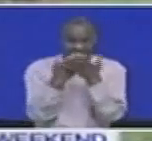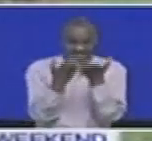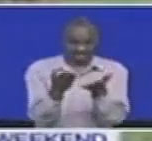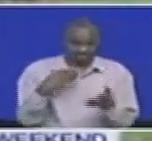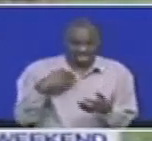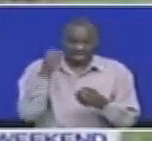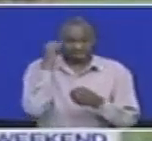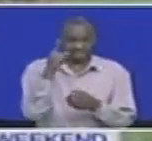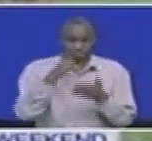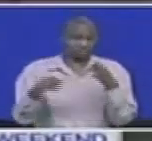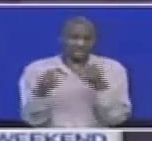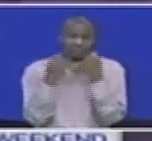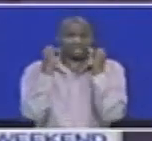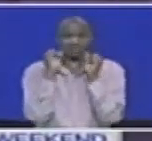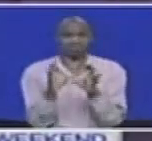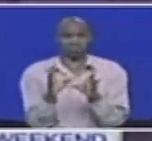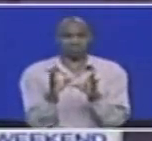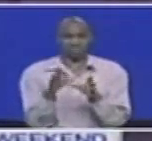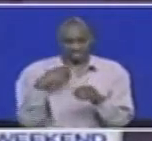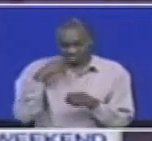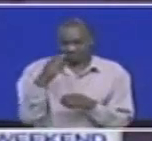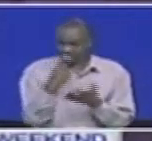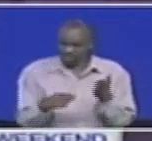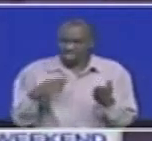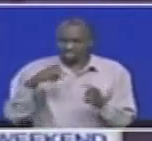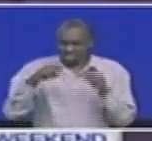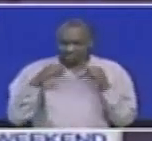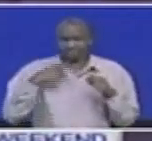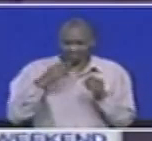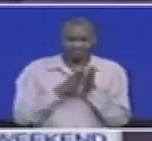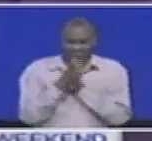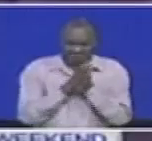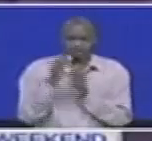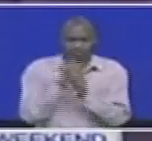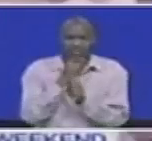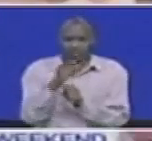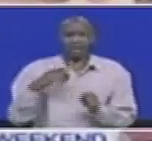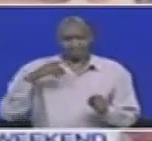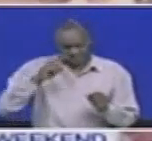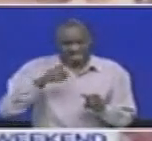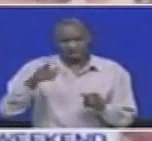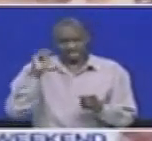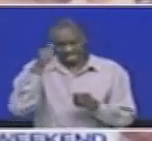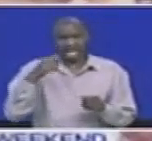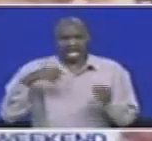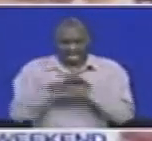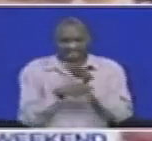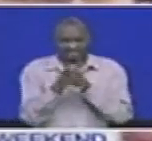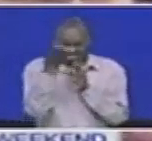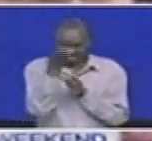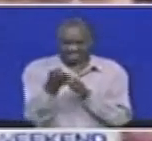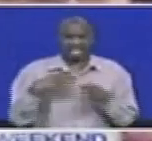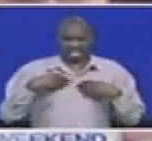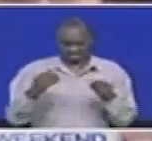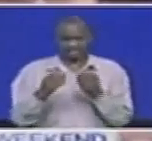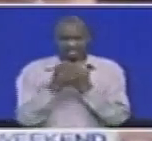not understand what went on. Kiplimo tells me he is determined to ensure millions of Kenyans access affordable health care